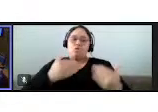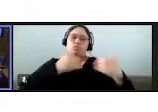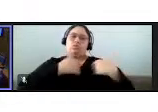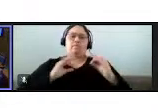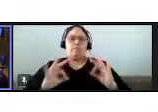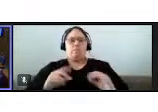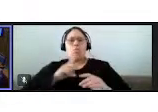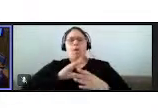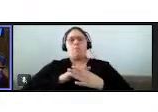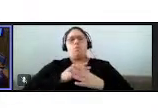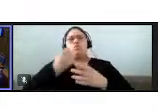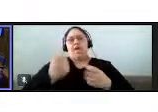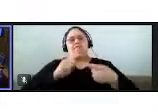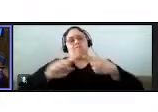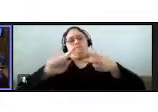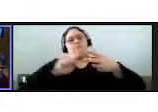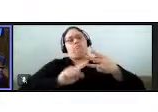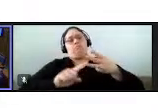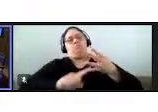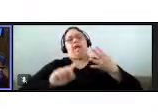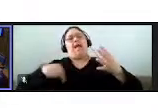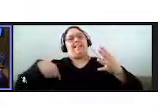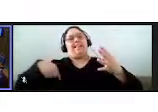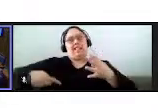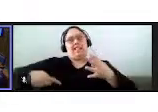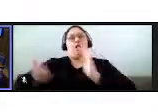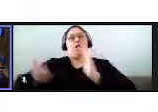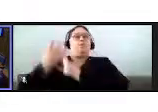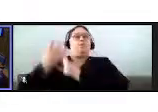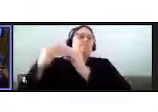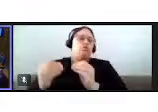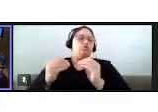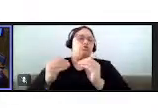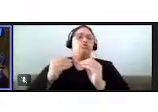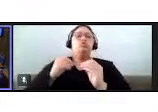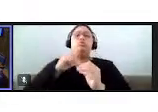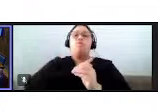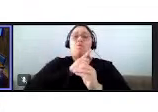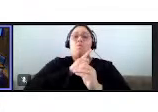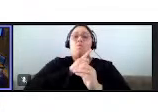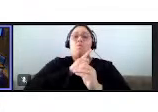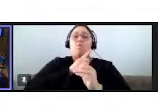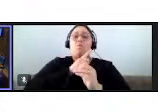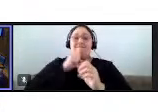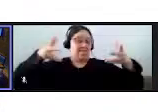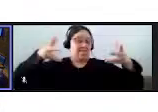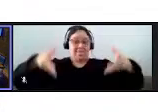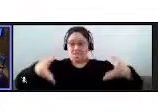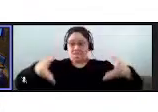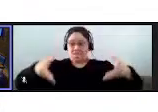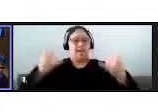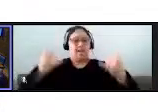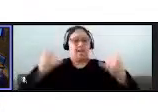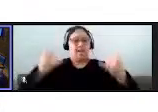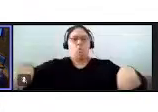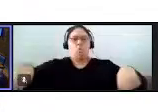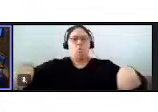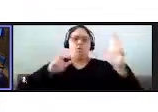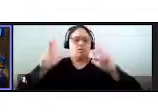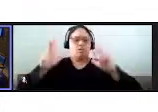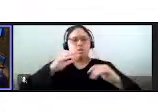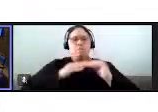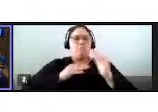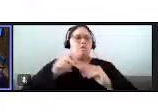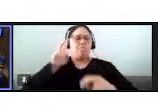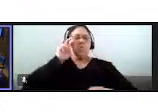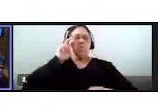of 1, 2, 3, 4. So that's what we need from you. Because if we are in here, everybody listening in the building, they would